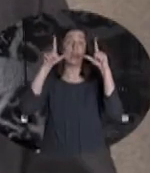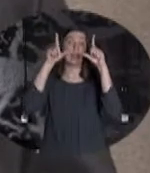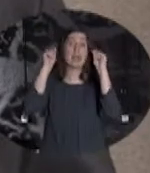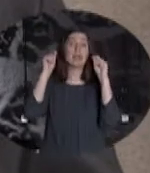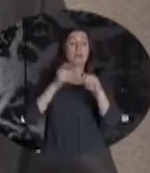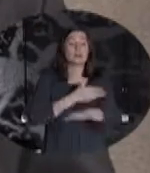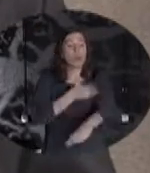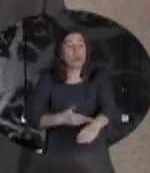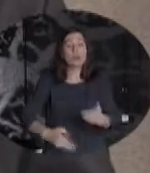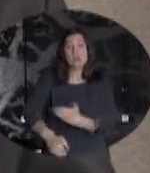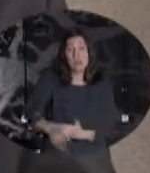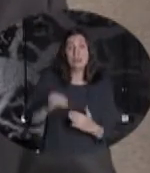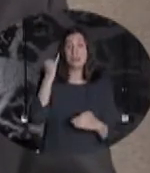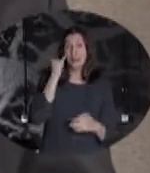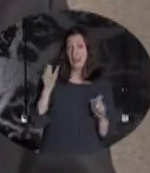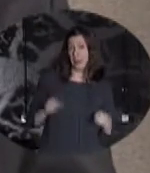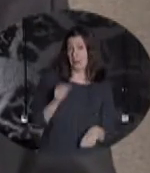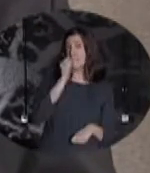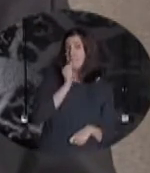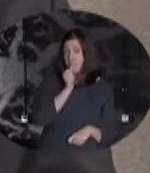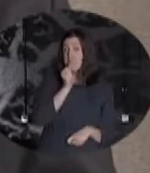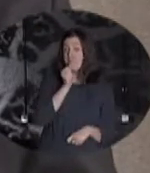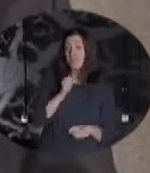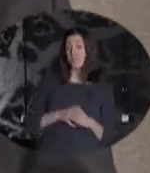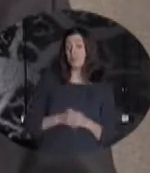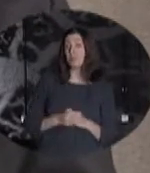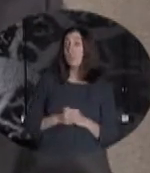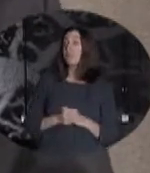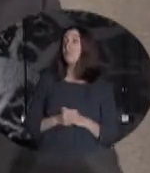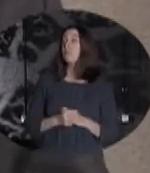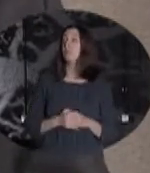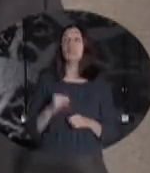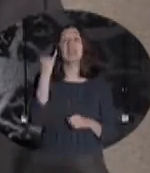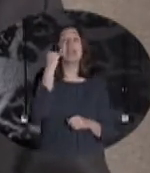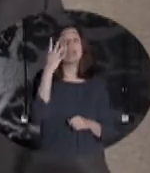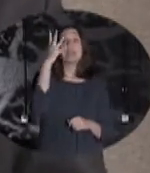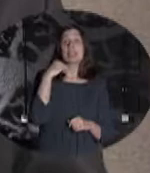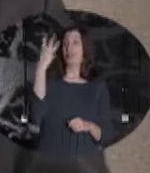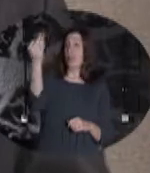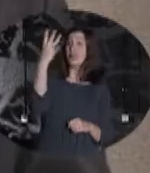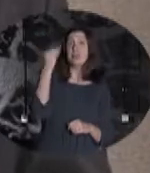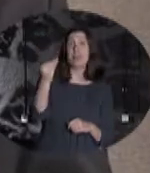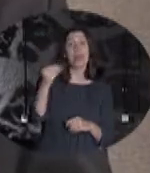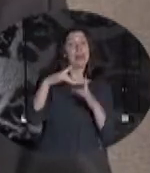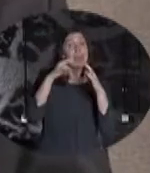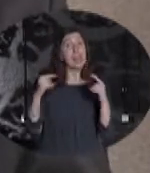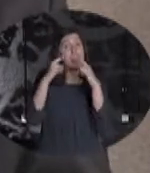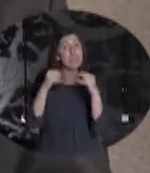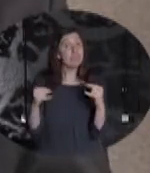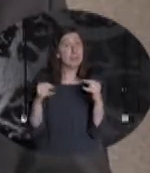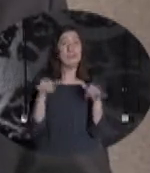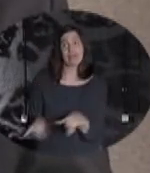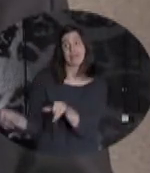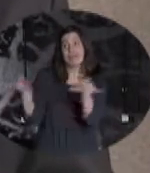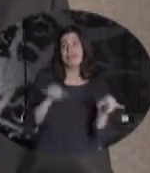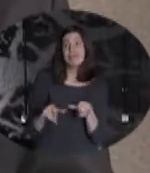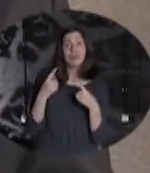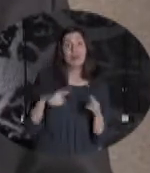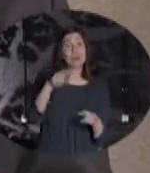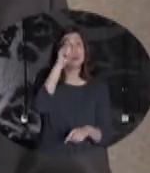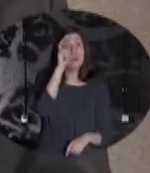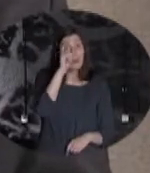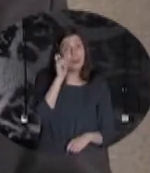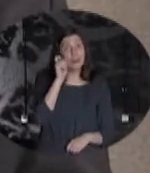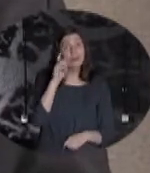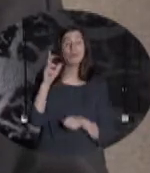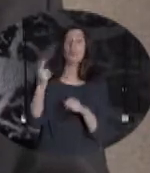long sleeves if you can tolerate it in the weather. If you're going to be sleeping outdoors, I know camping is a very common activity in the summertime,